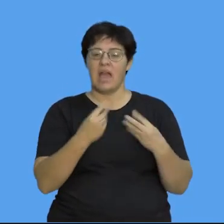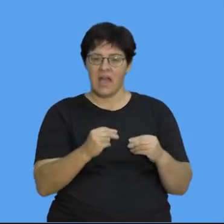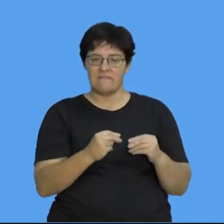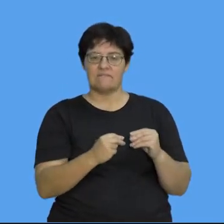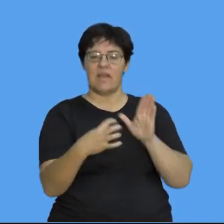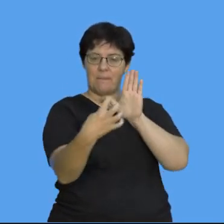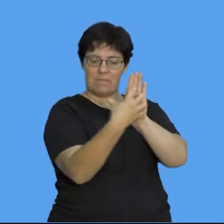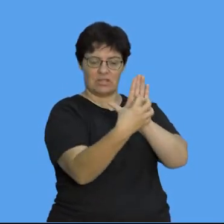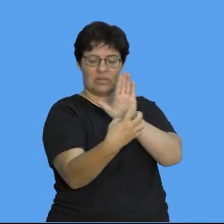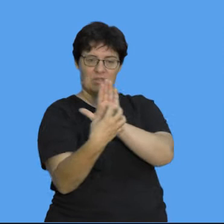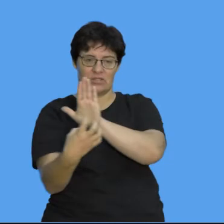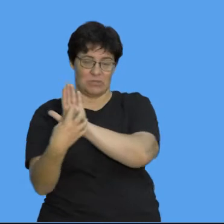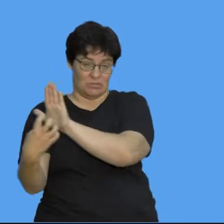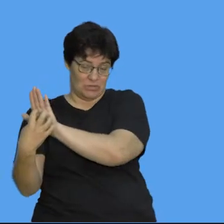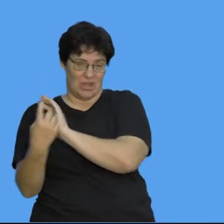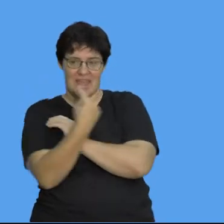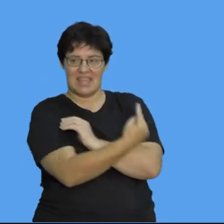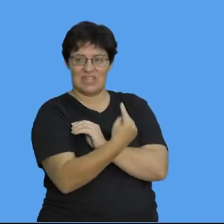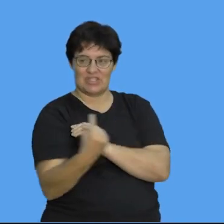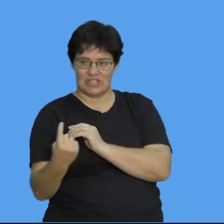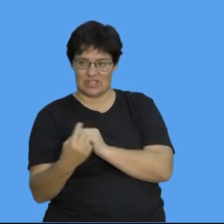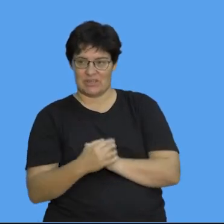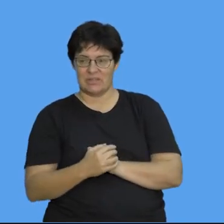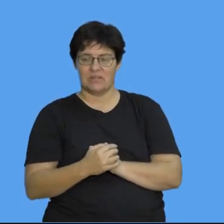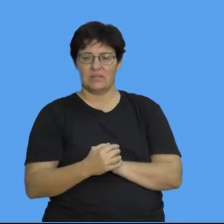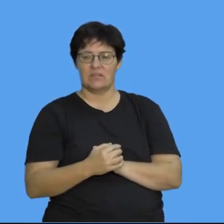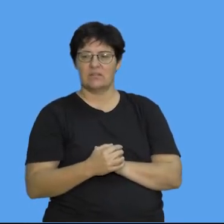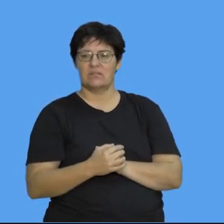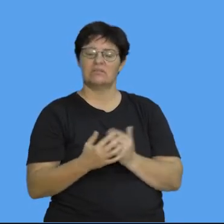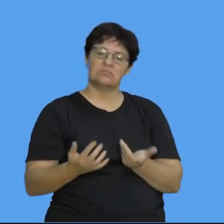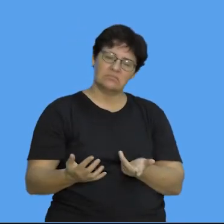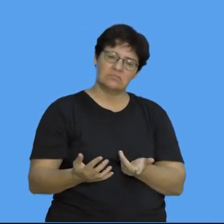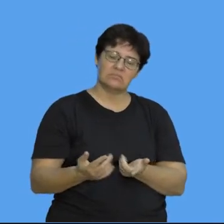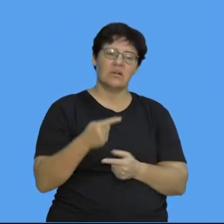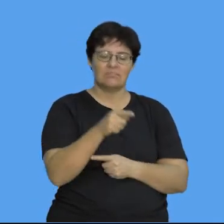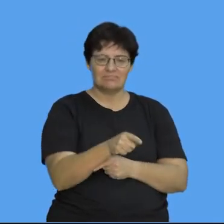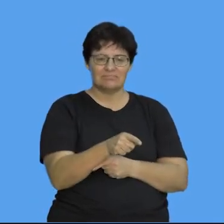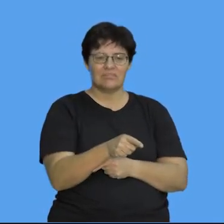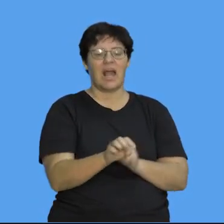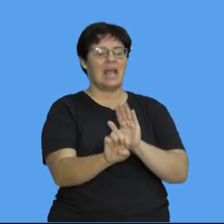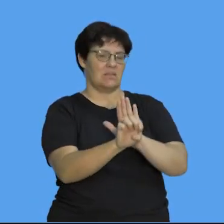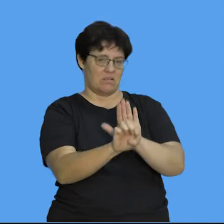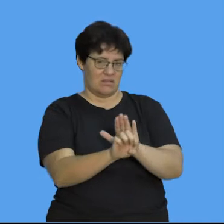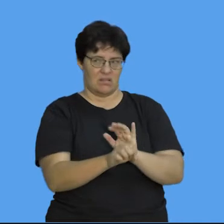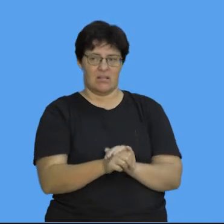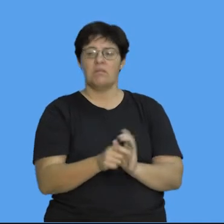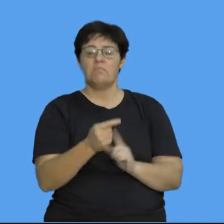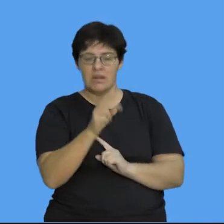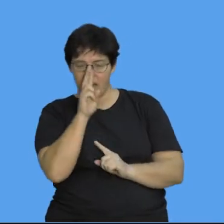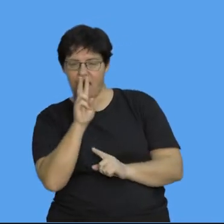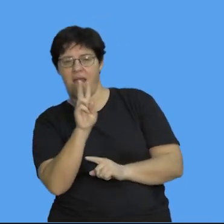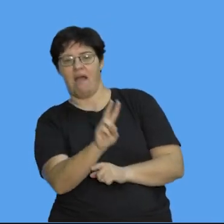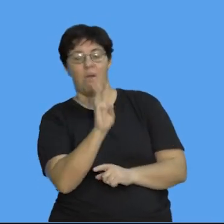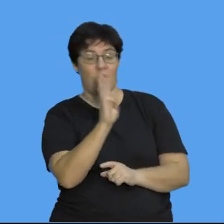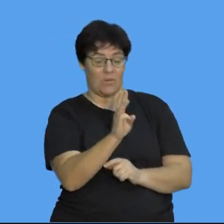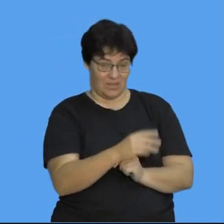put a picture underneath each of them of a plant, an example of a plant that we are going to